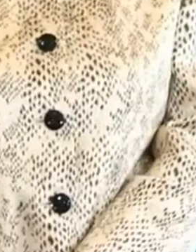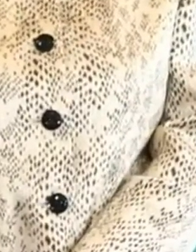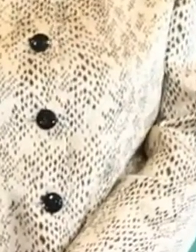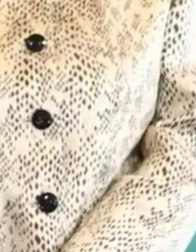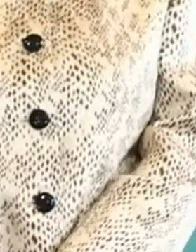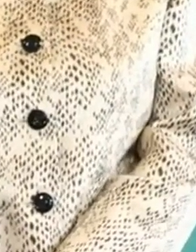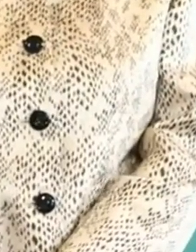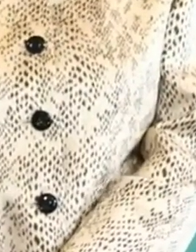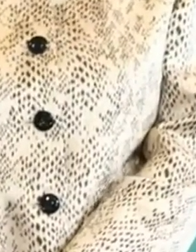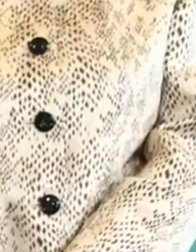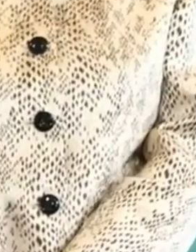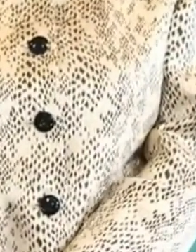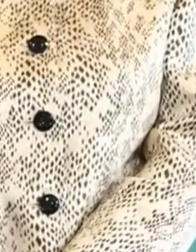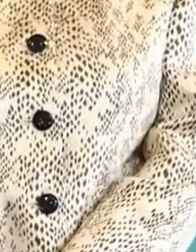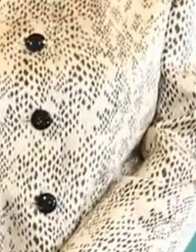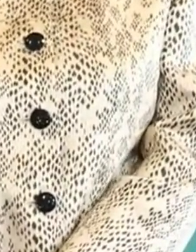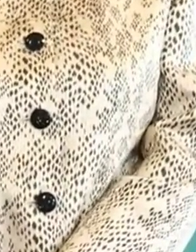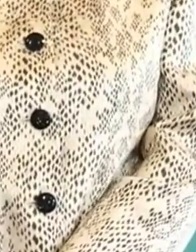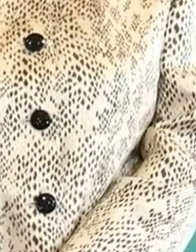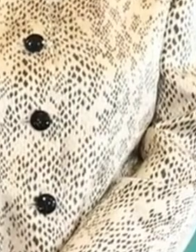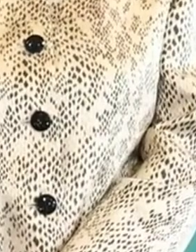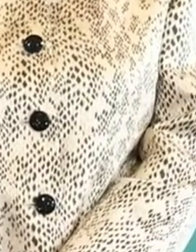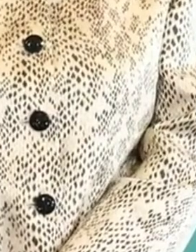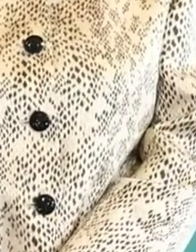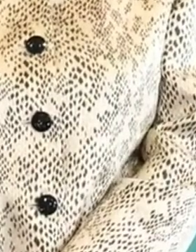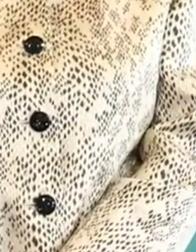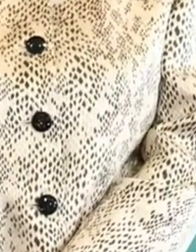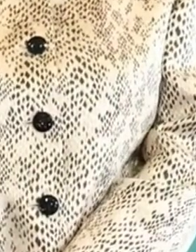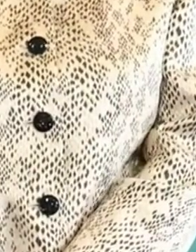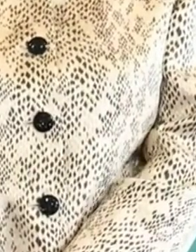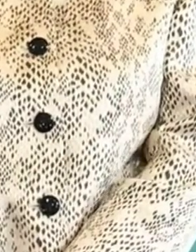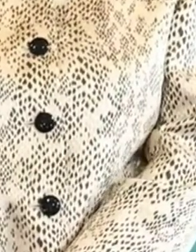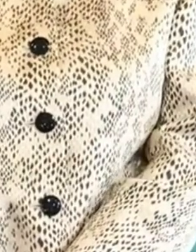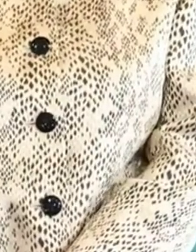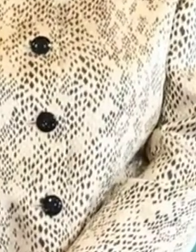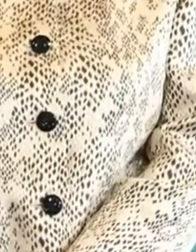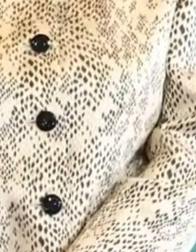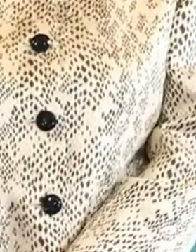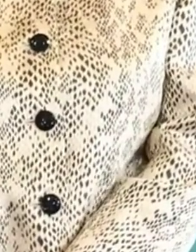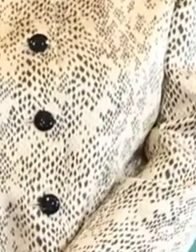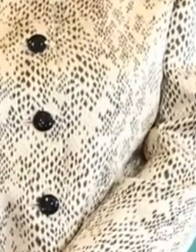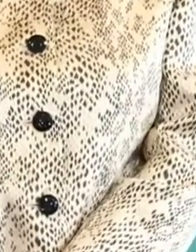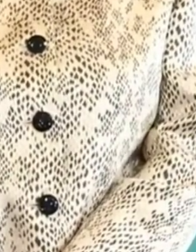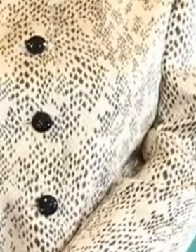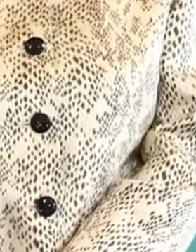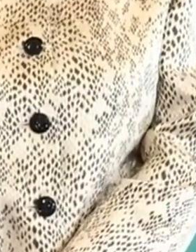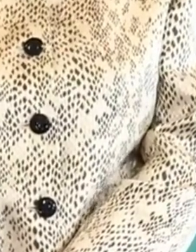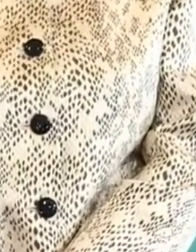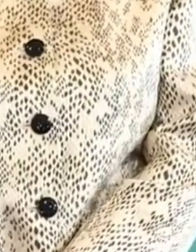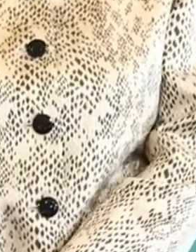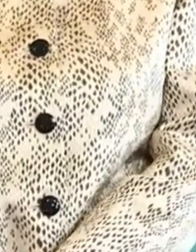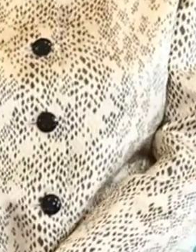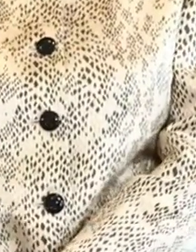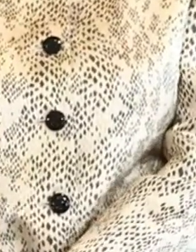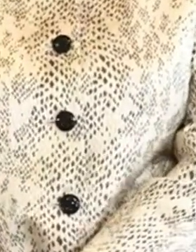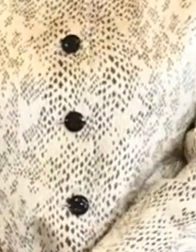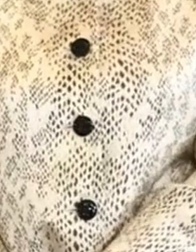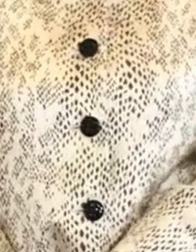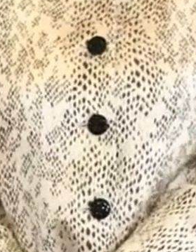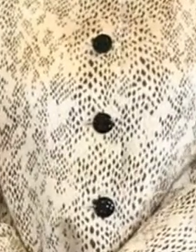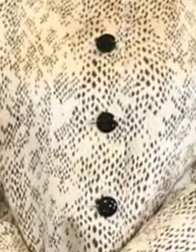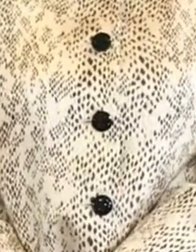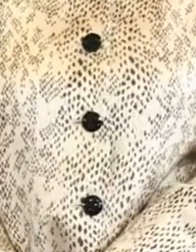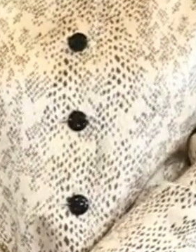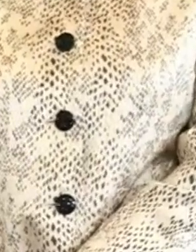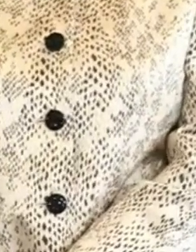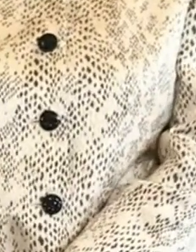that which I saw there in the text be there in my life. You may be going through a challenging time, but